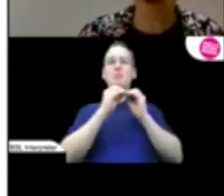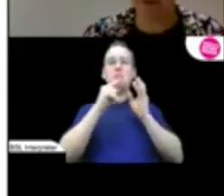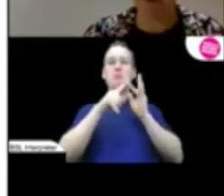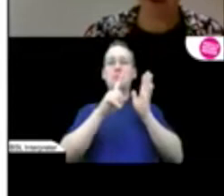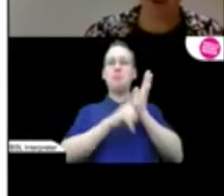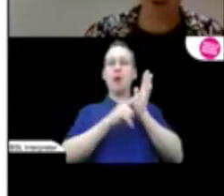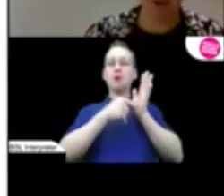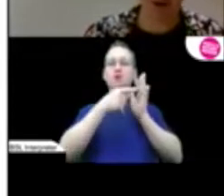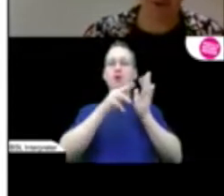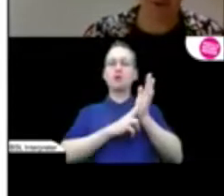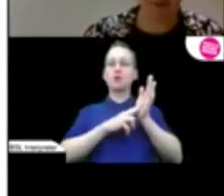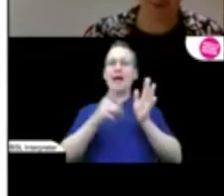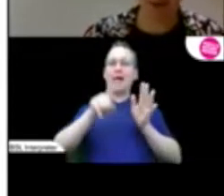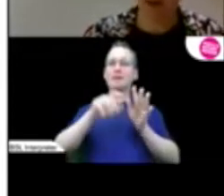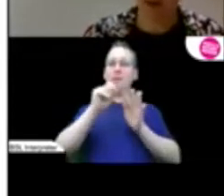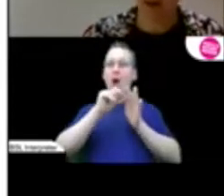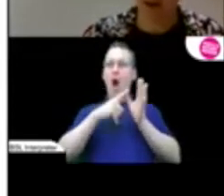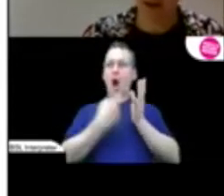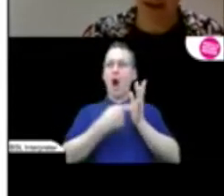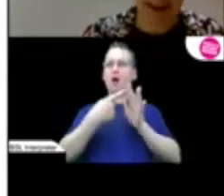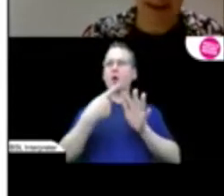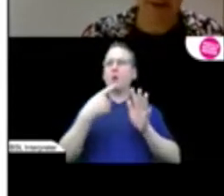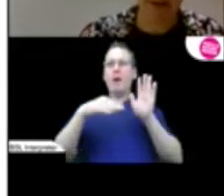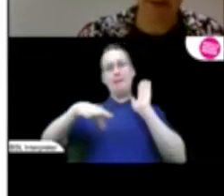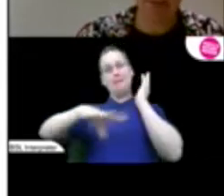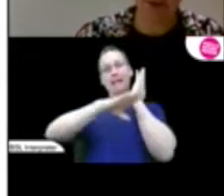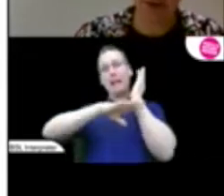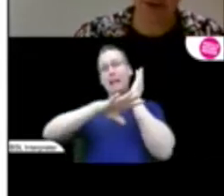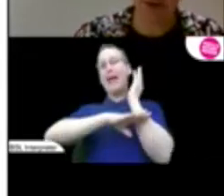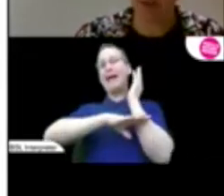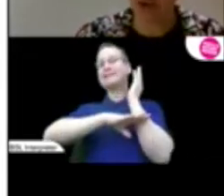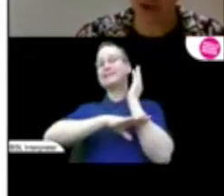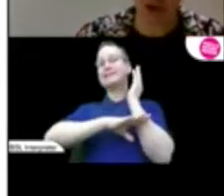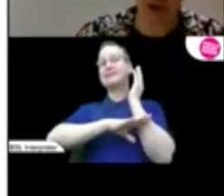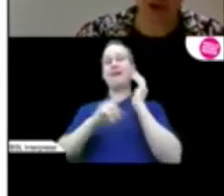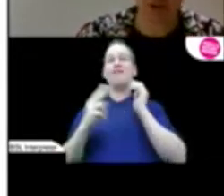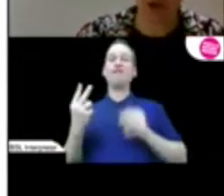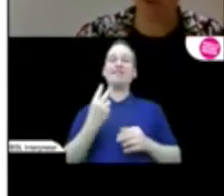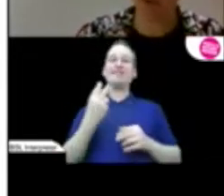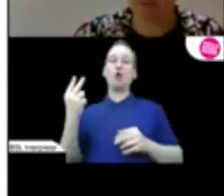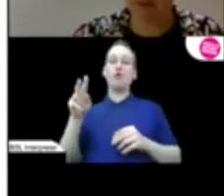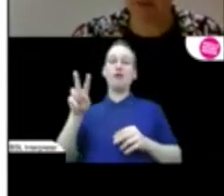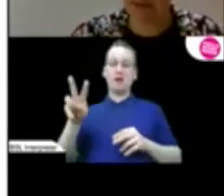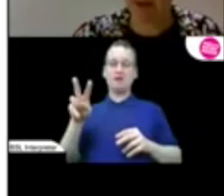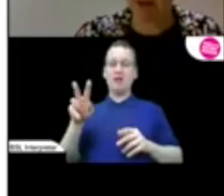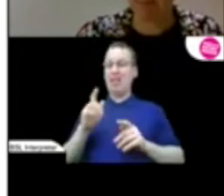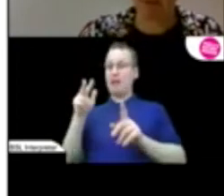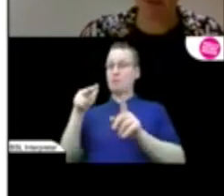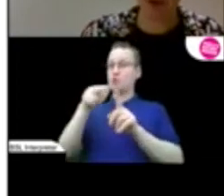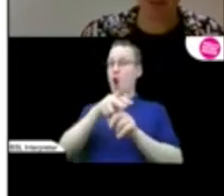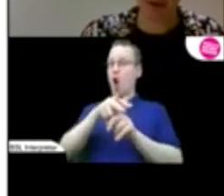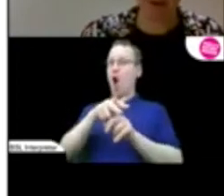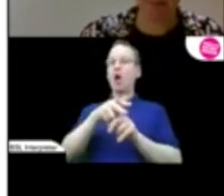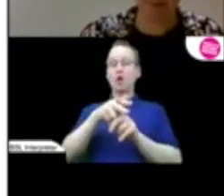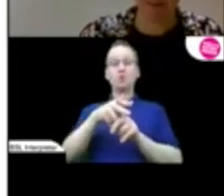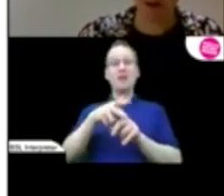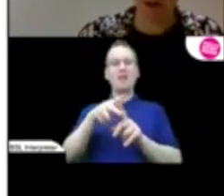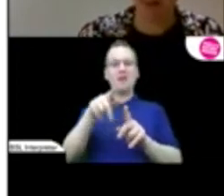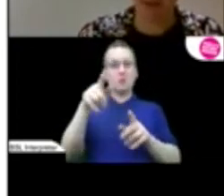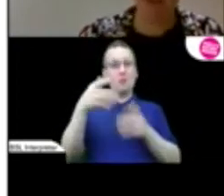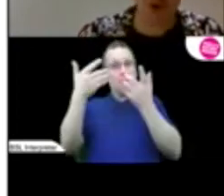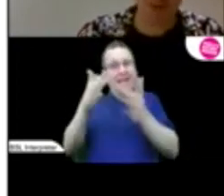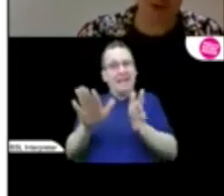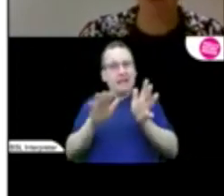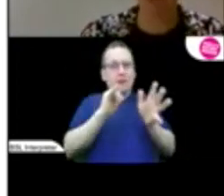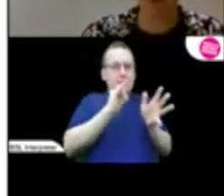gender variant Victorians. In 1870, they were charged with conspiracy to commit sodomy,